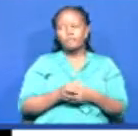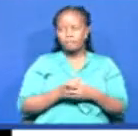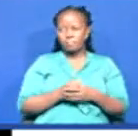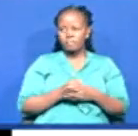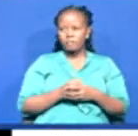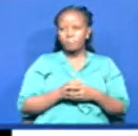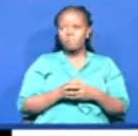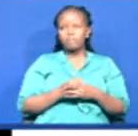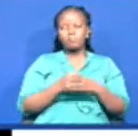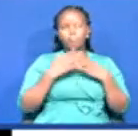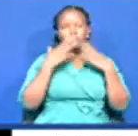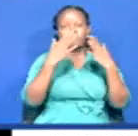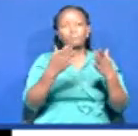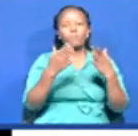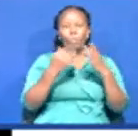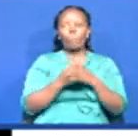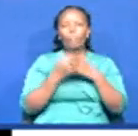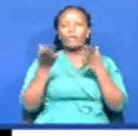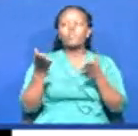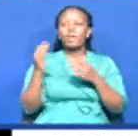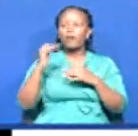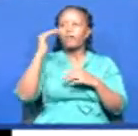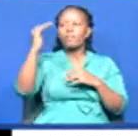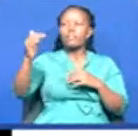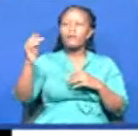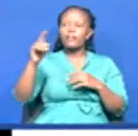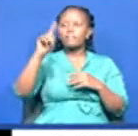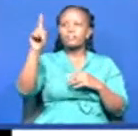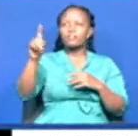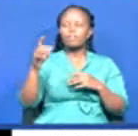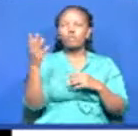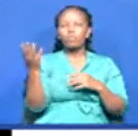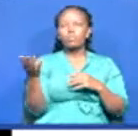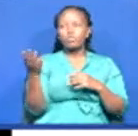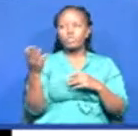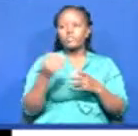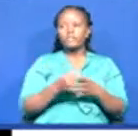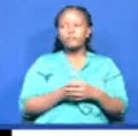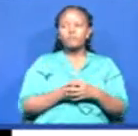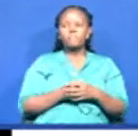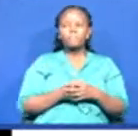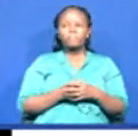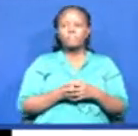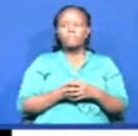Very well, thank you. Let's move to the next question. Yes, the gentleman at the back.